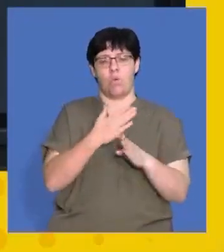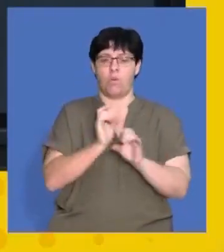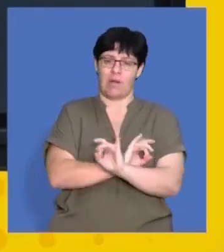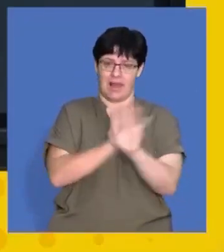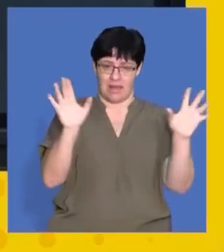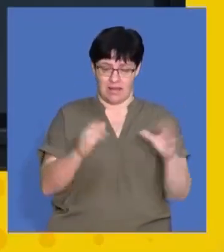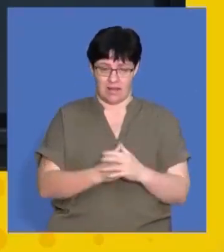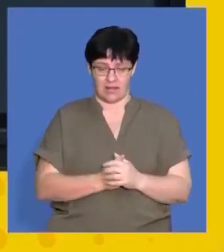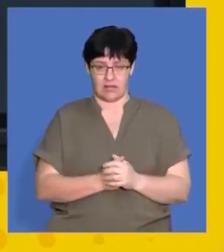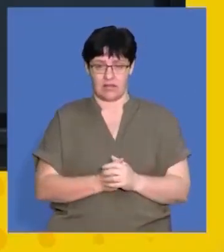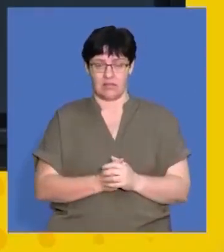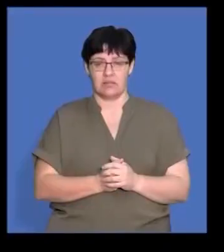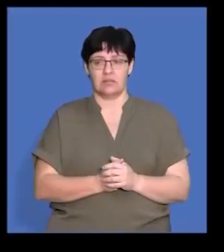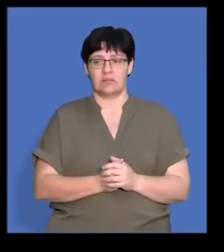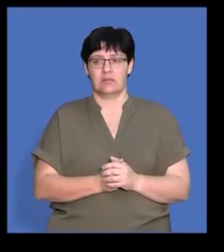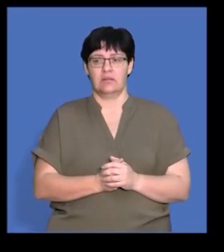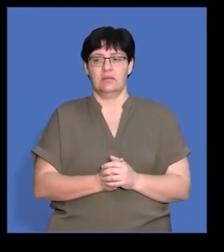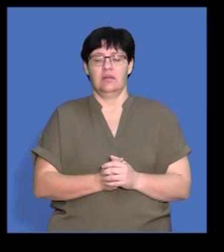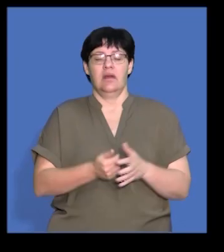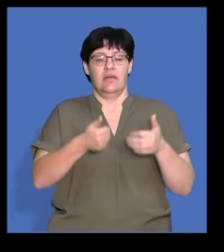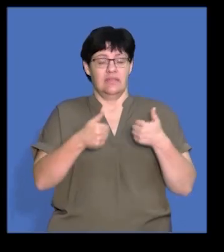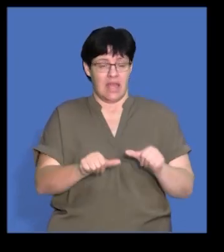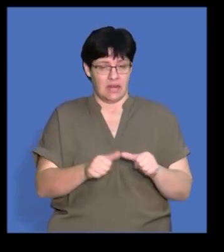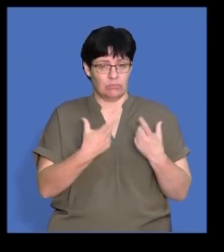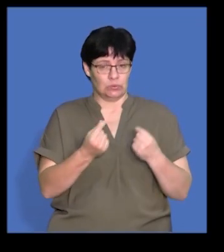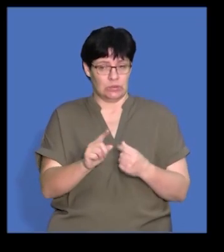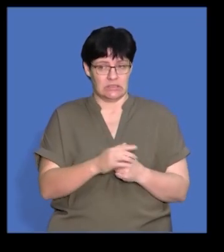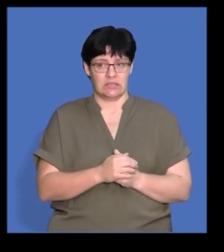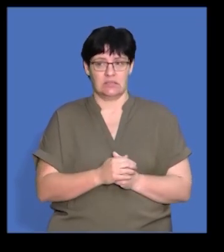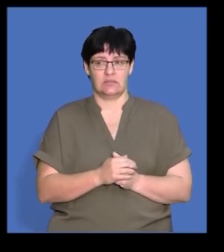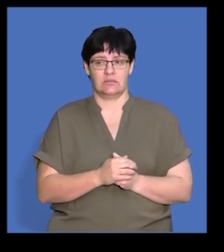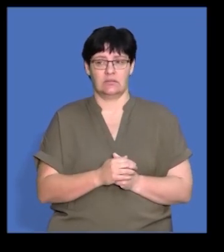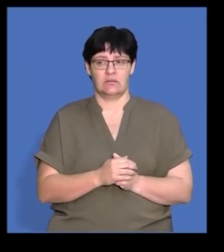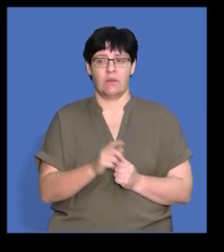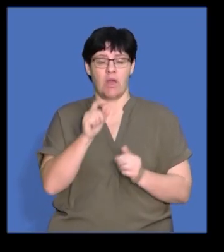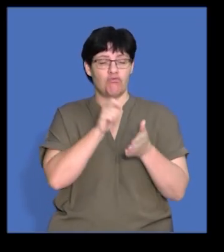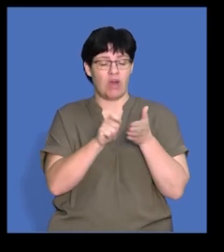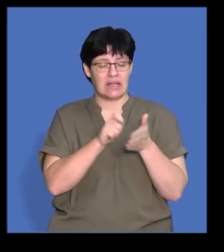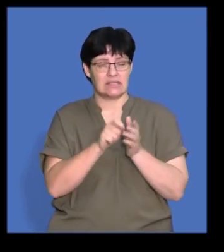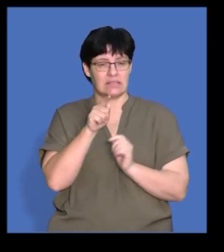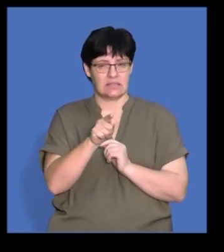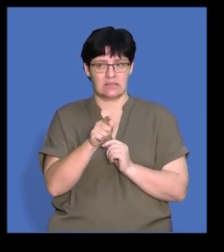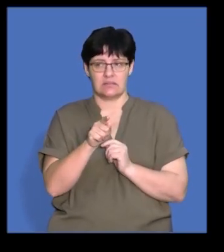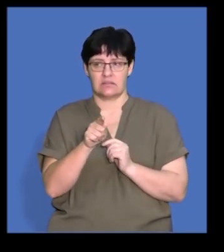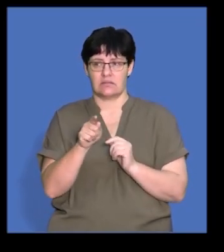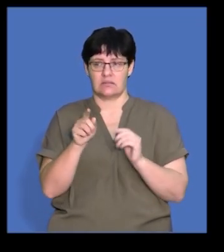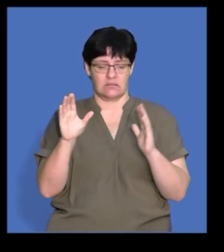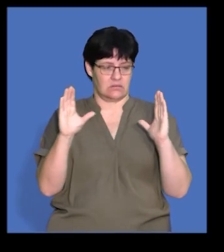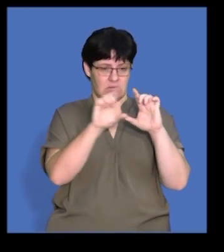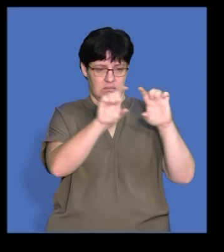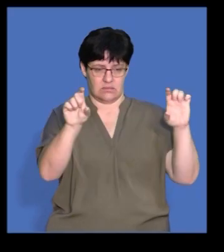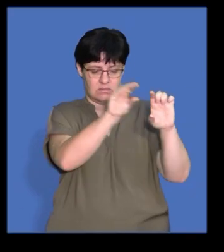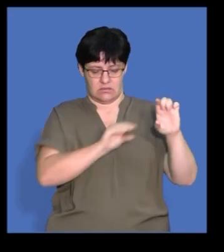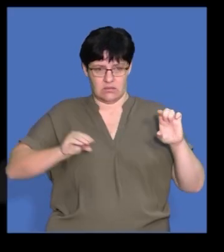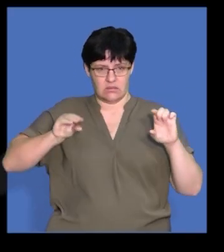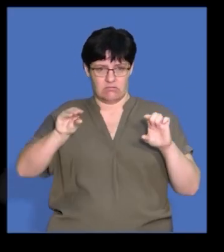clearly. So I know it's tax table 7. Then what I'm going to do is I'm going to write out this part of the